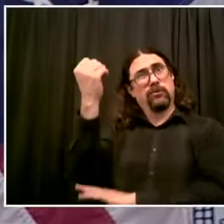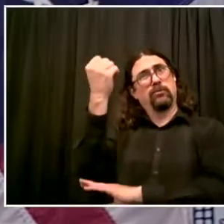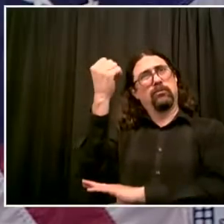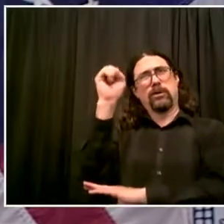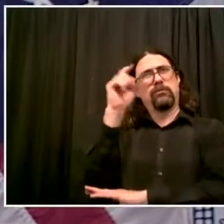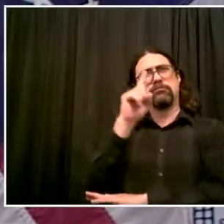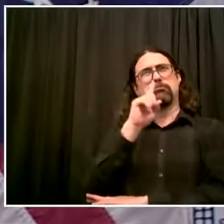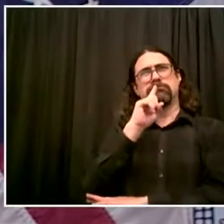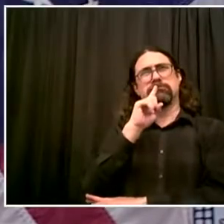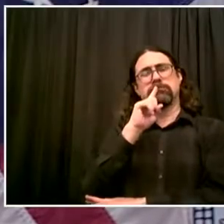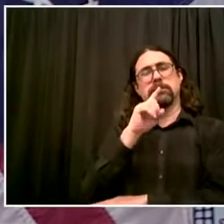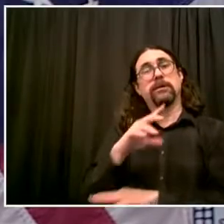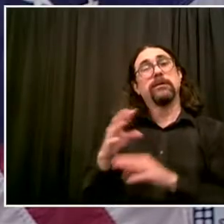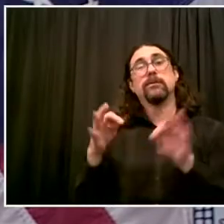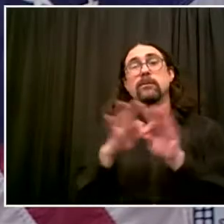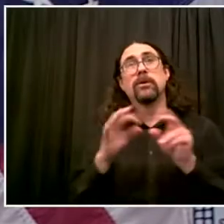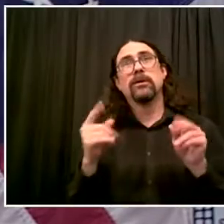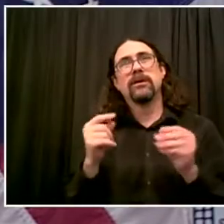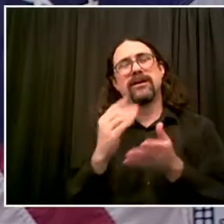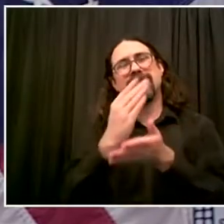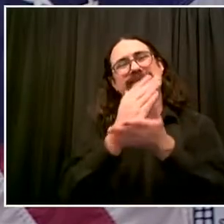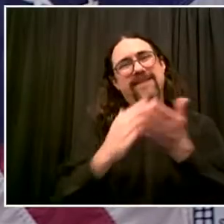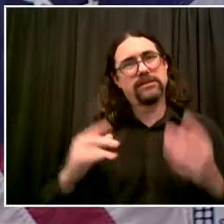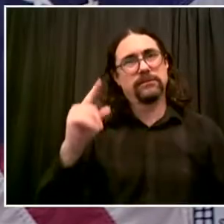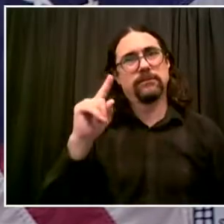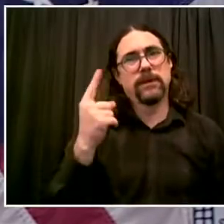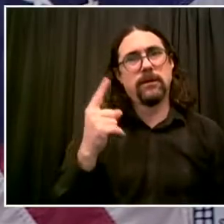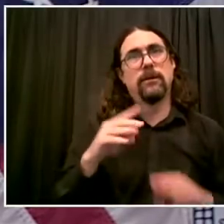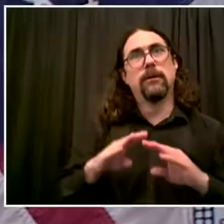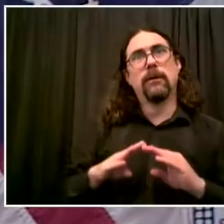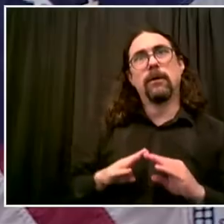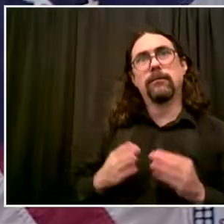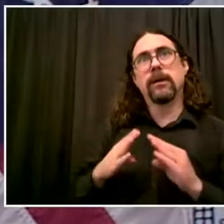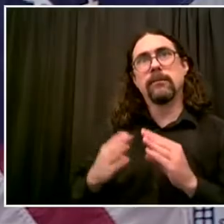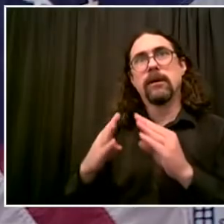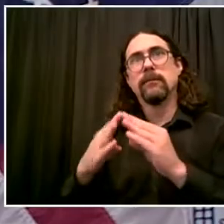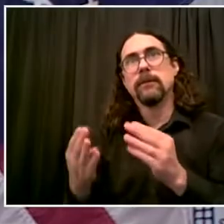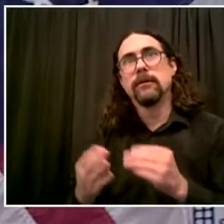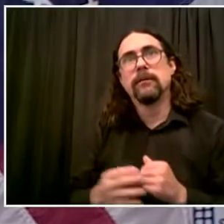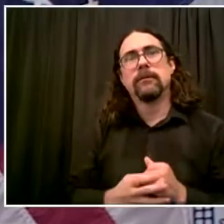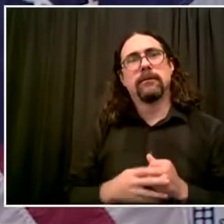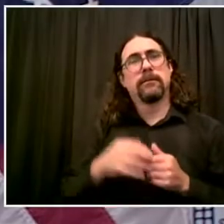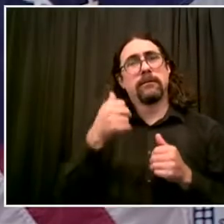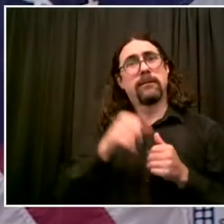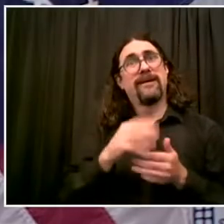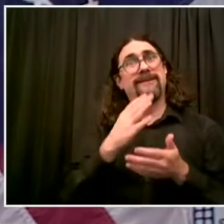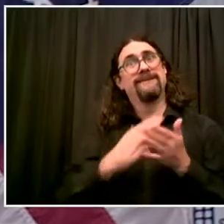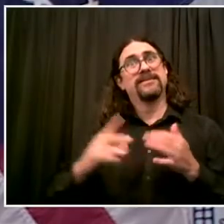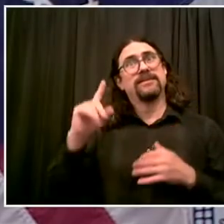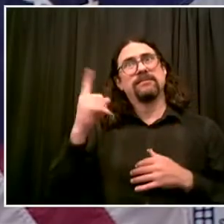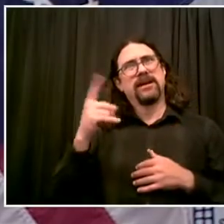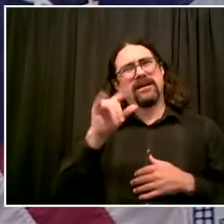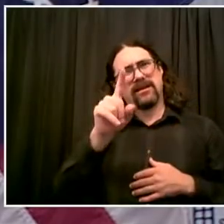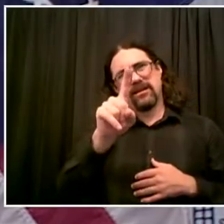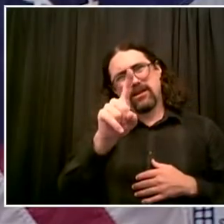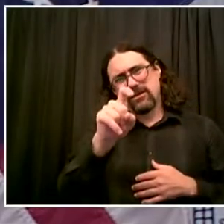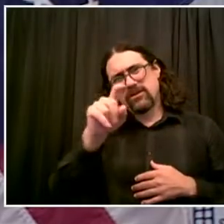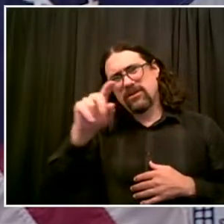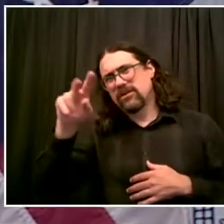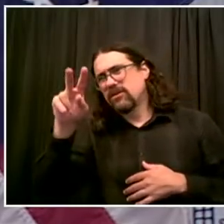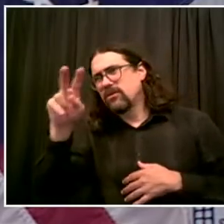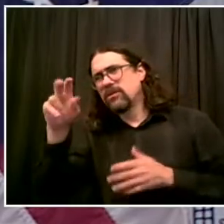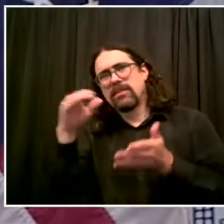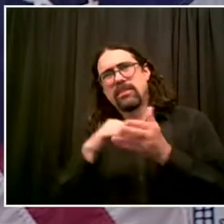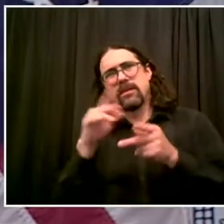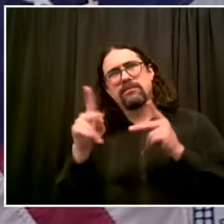back to work every single day for a whole work day and coming in contact with lots of customers and all that. Much, much more profound